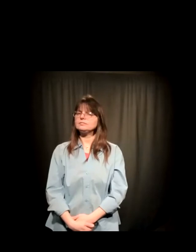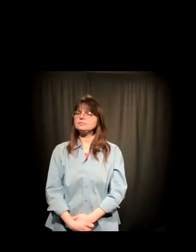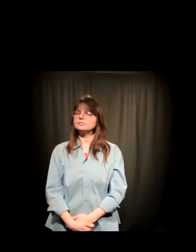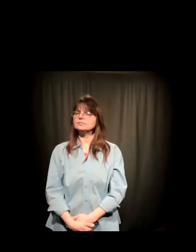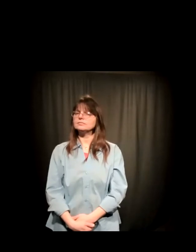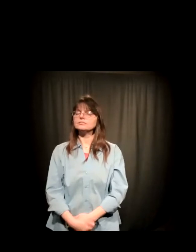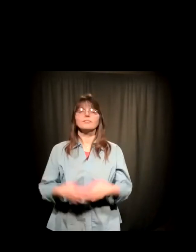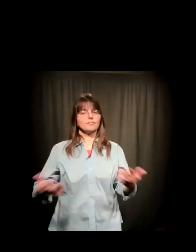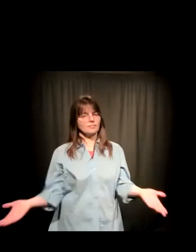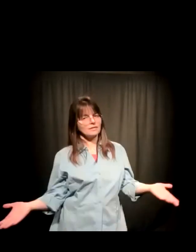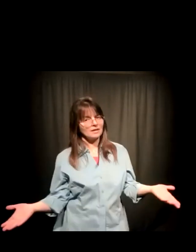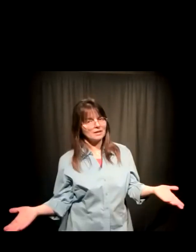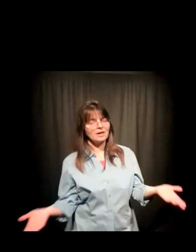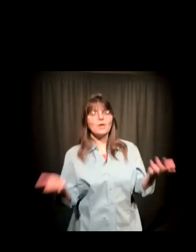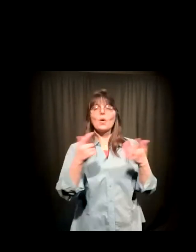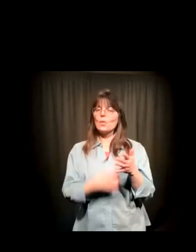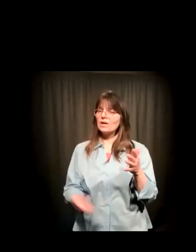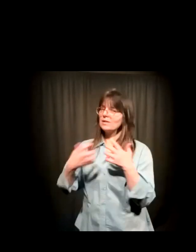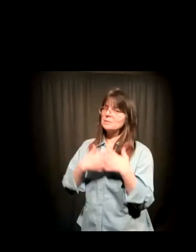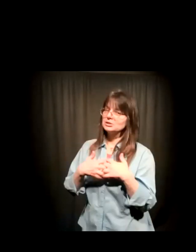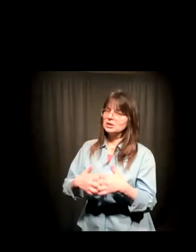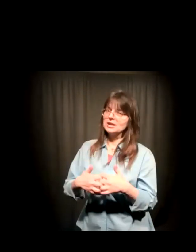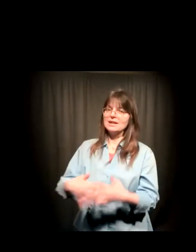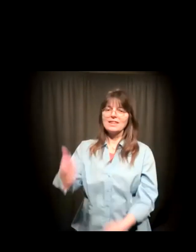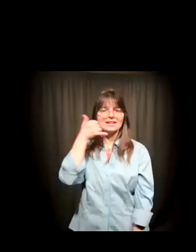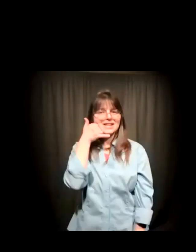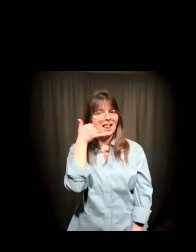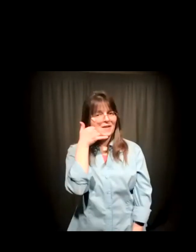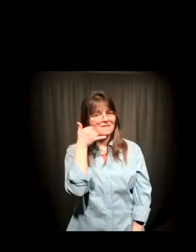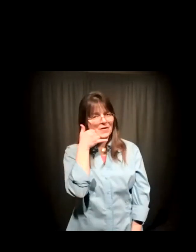So spoiler alert, the machine is the telephone.